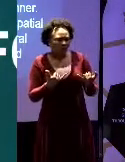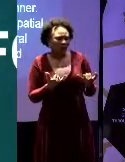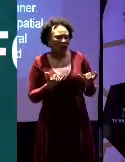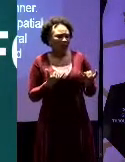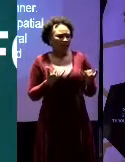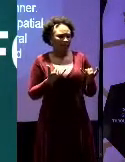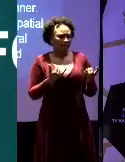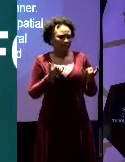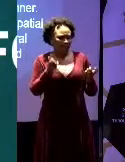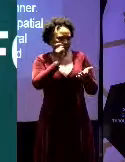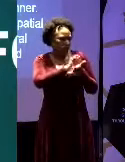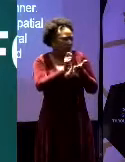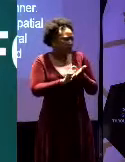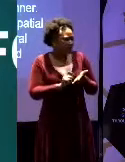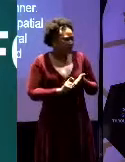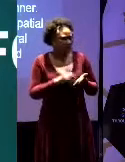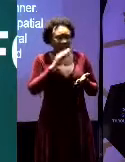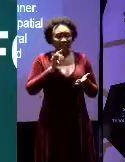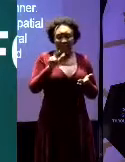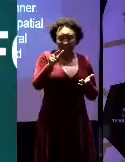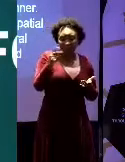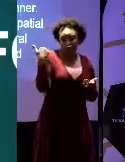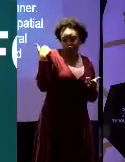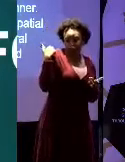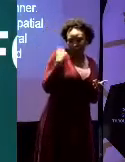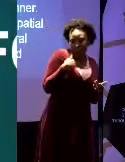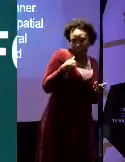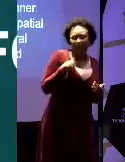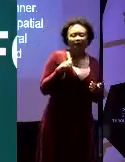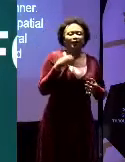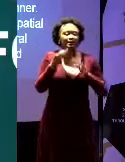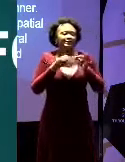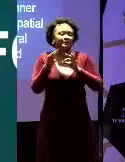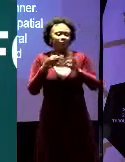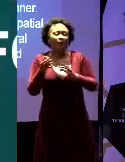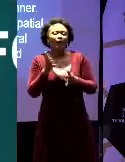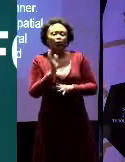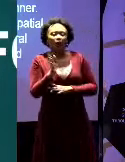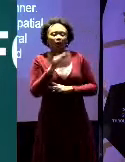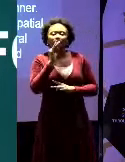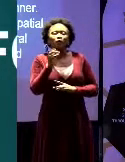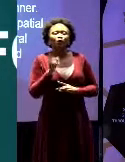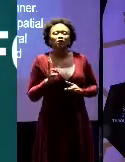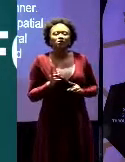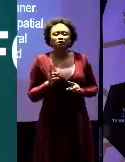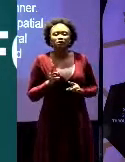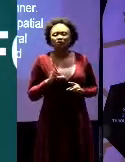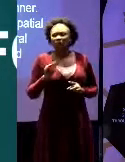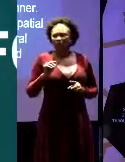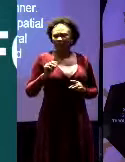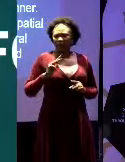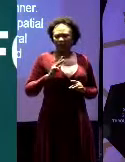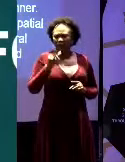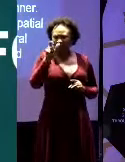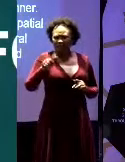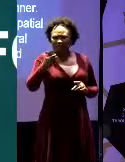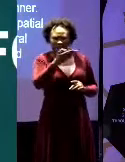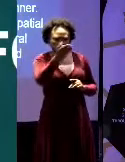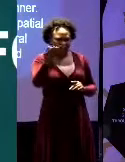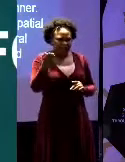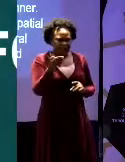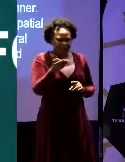You can grab me later and I will explain to you what this means. Marik was here. He's